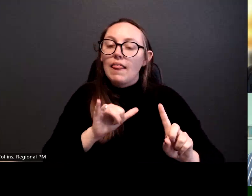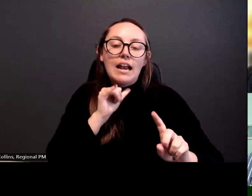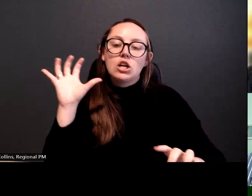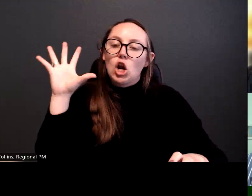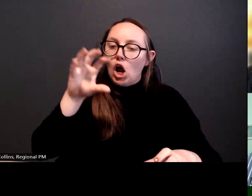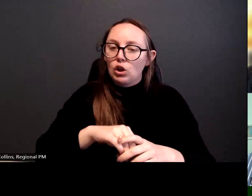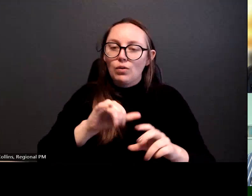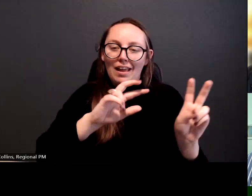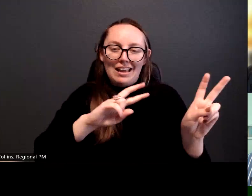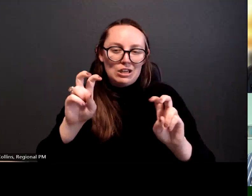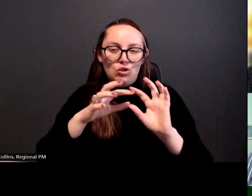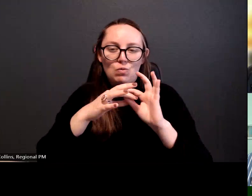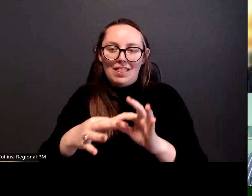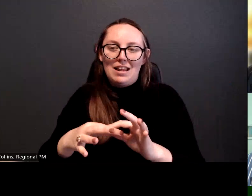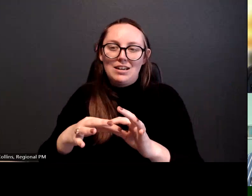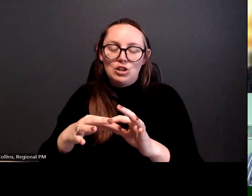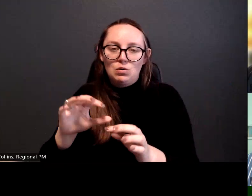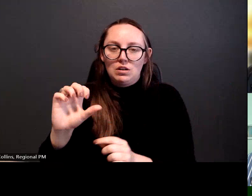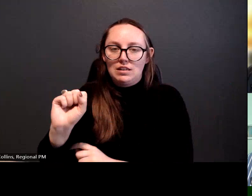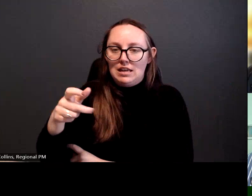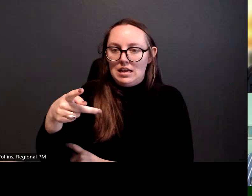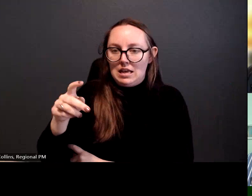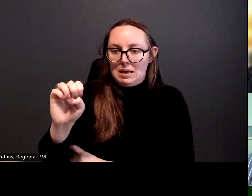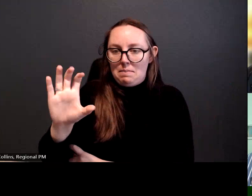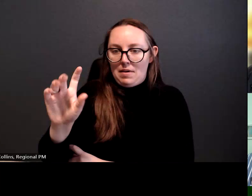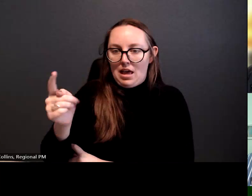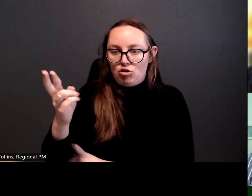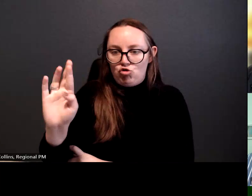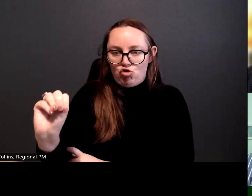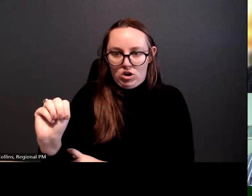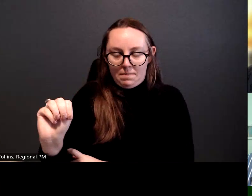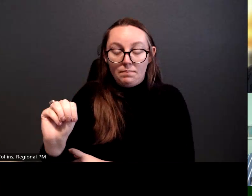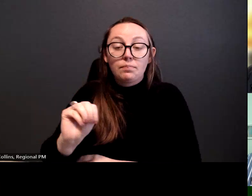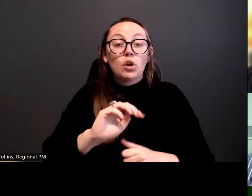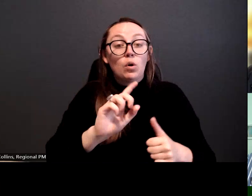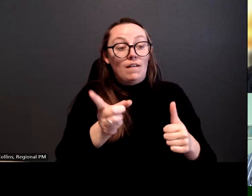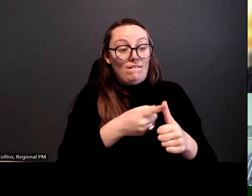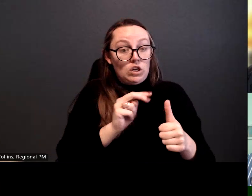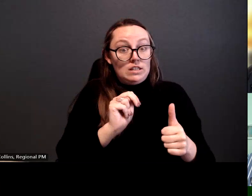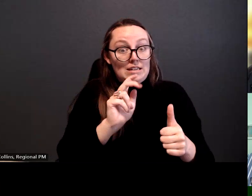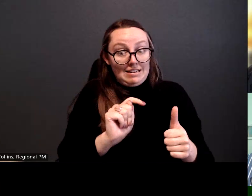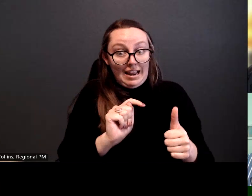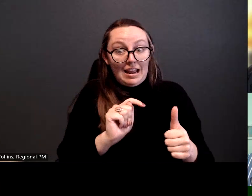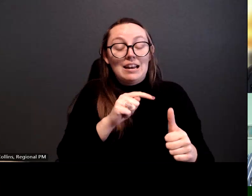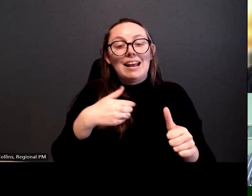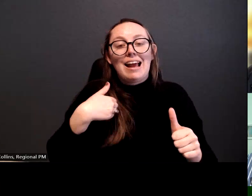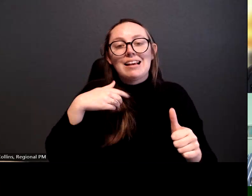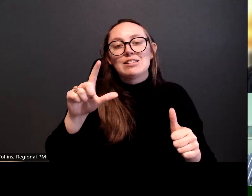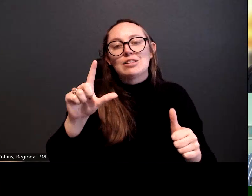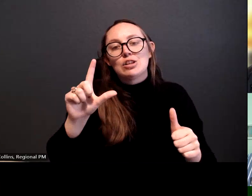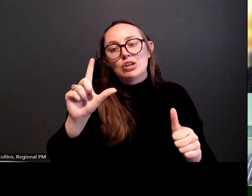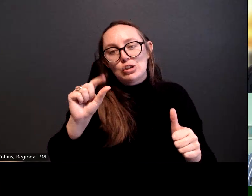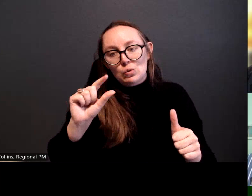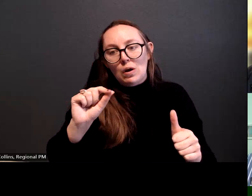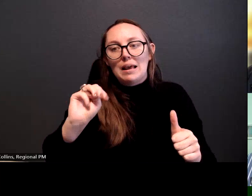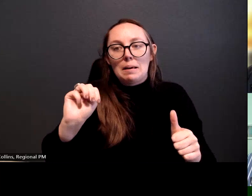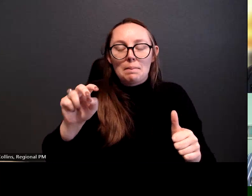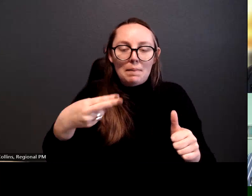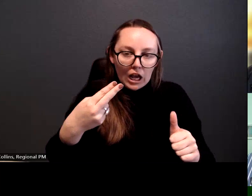You know, FirstNet has 20 megahertz of valuable 700 megahertz spectrum.